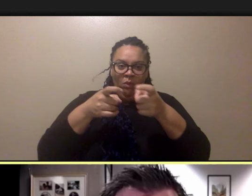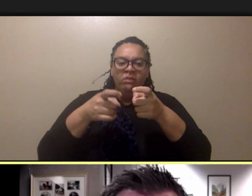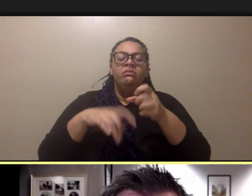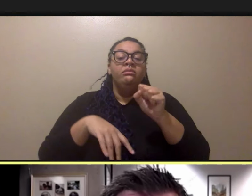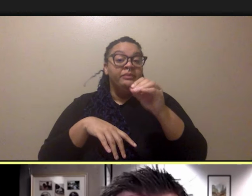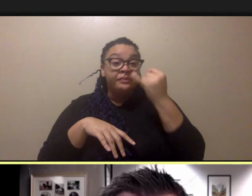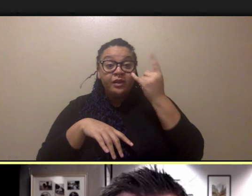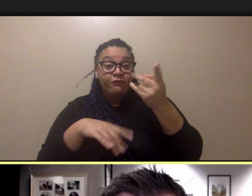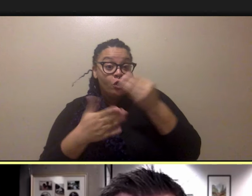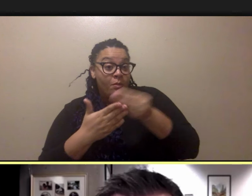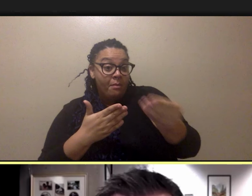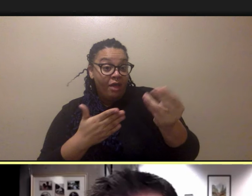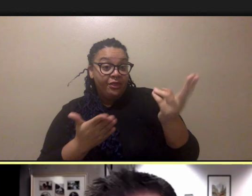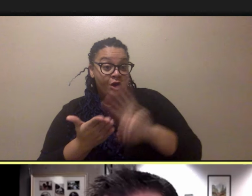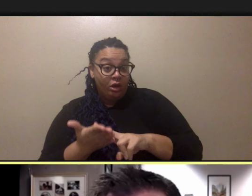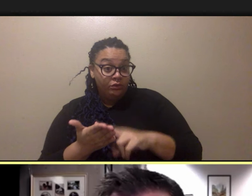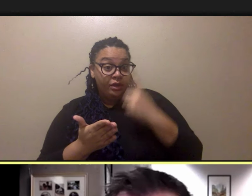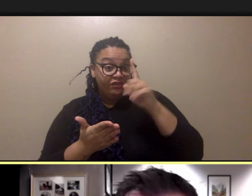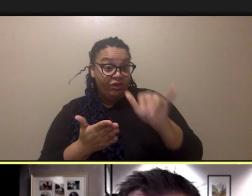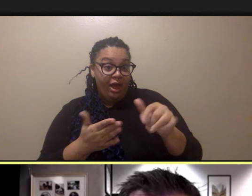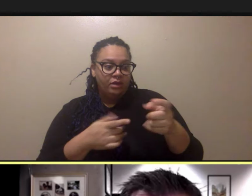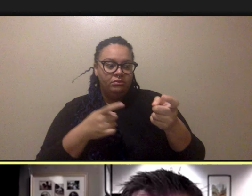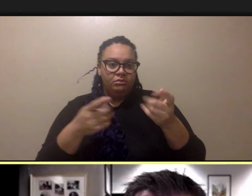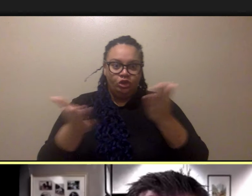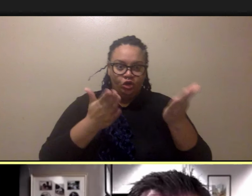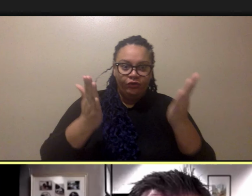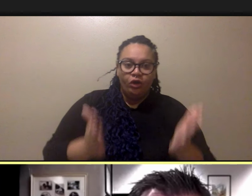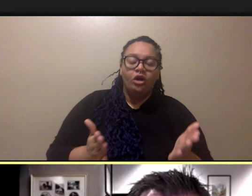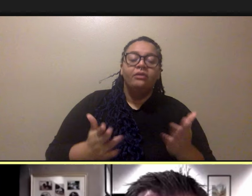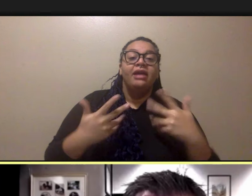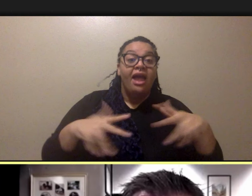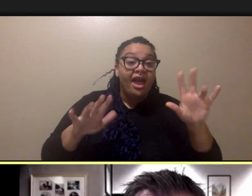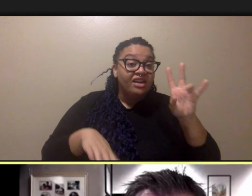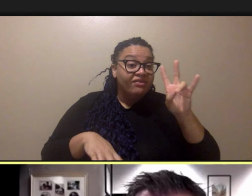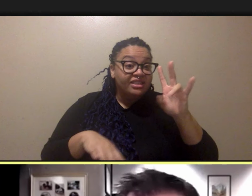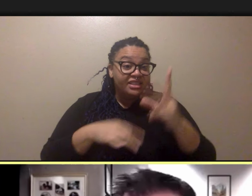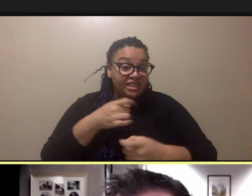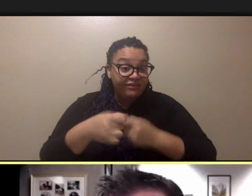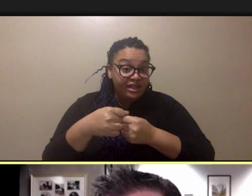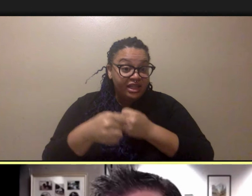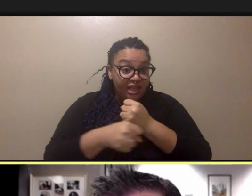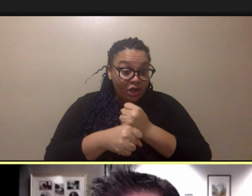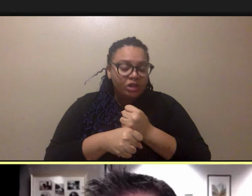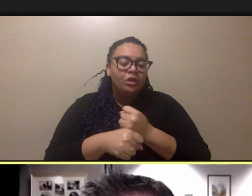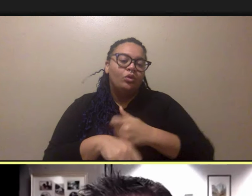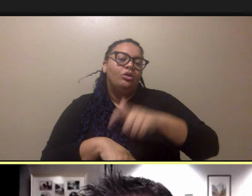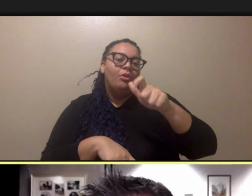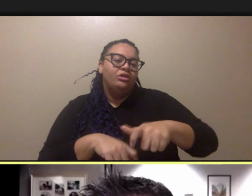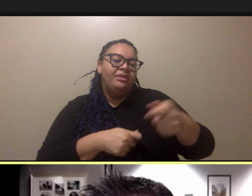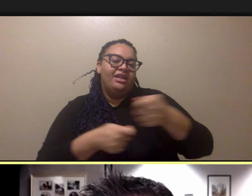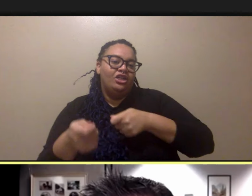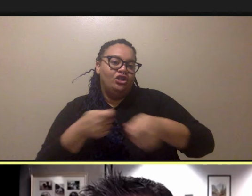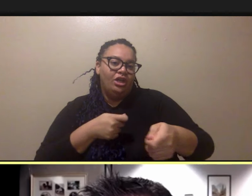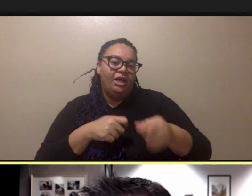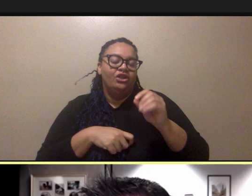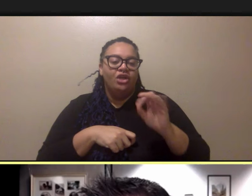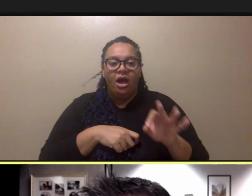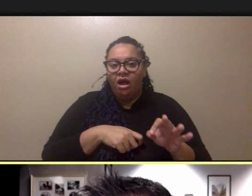that 7 years. At the end of the 7 years, there was supposed to be a reciprocal exchange of